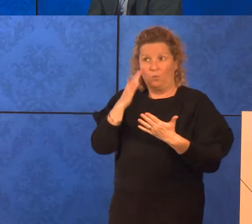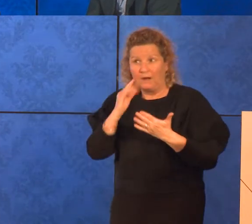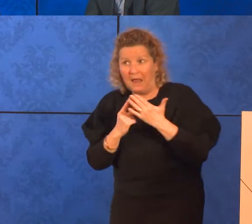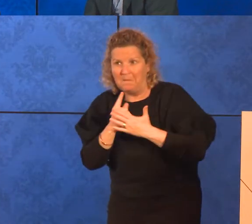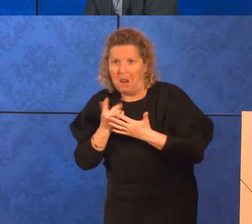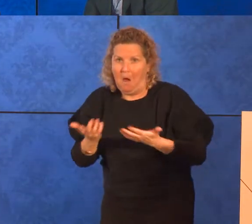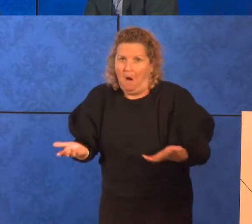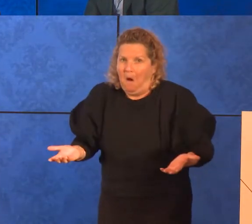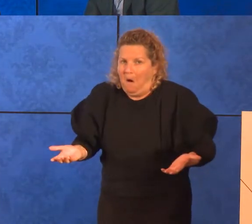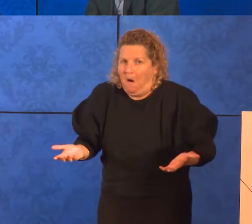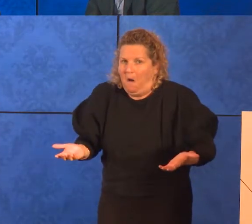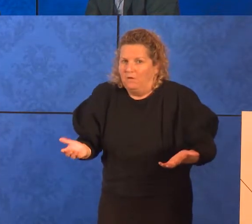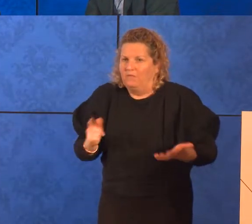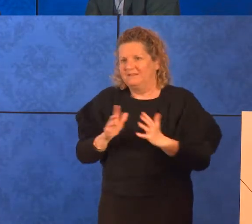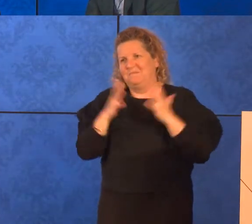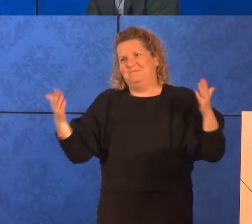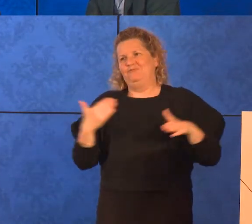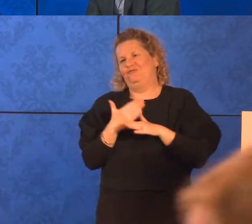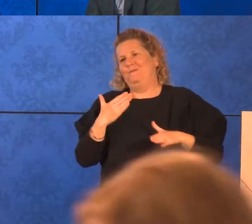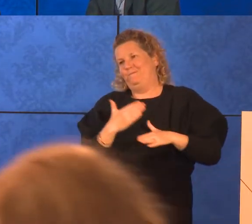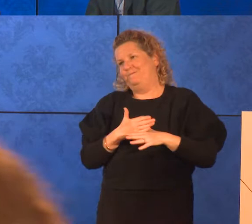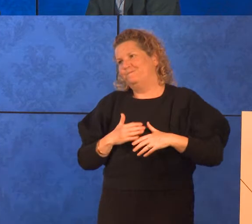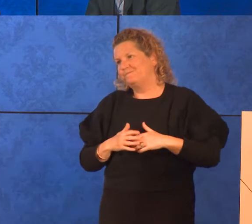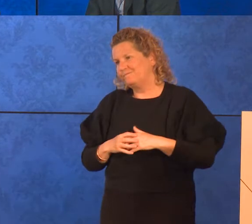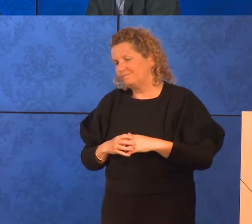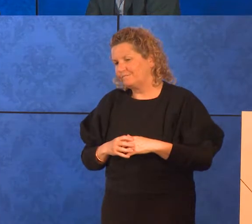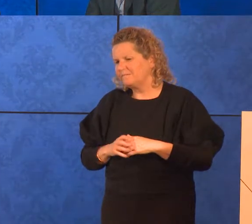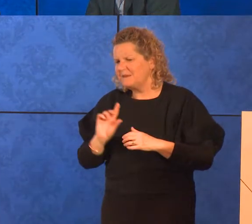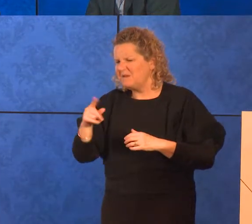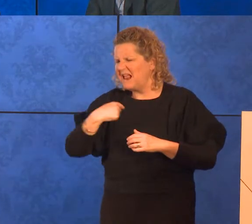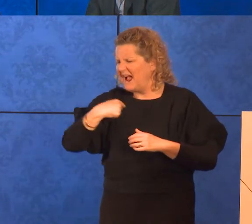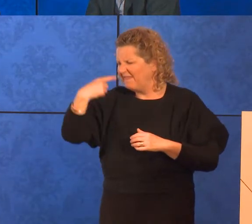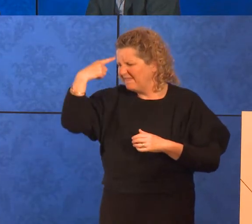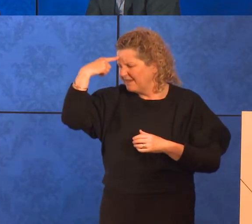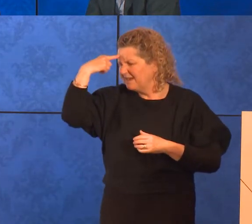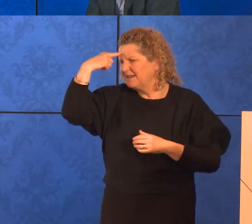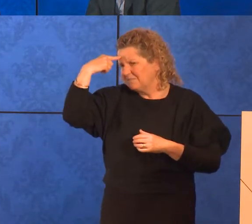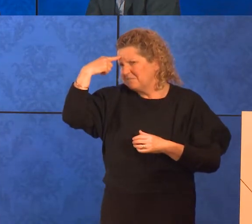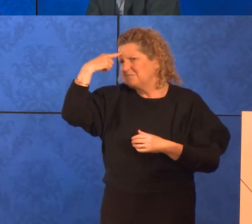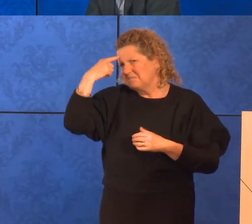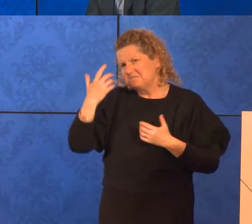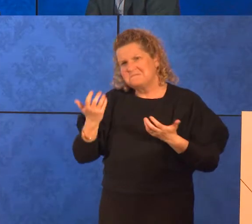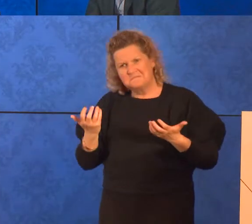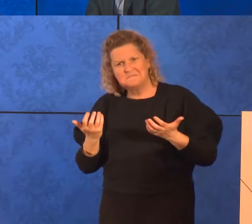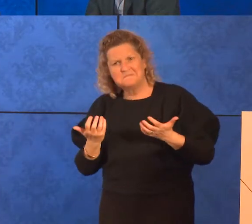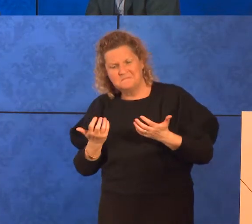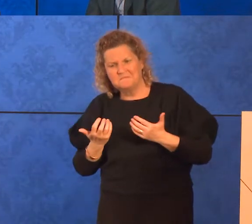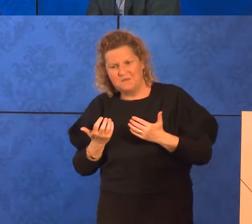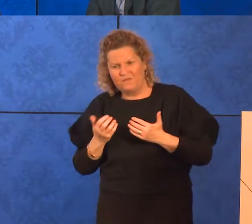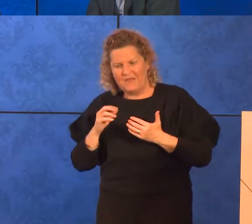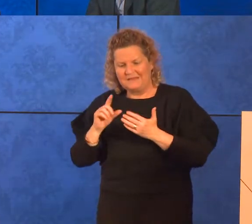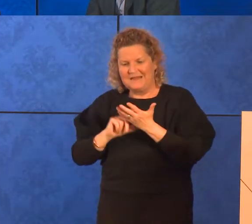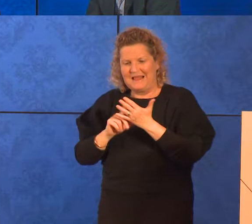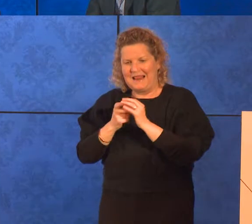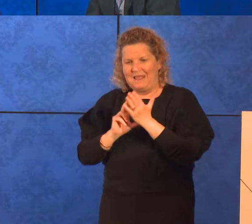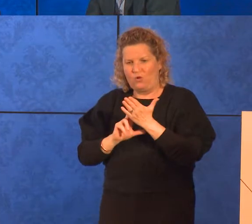happen. It'll be a big job, I think. But so I do think that that bringing that legal